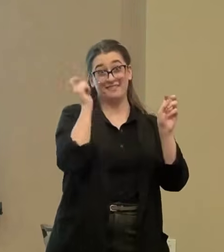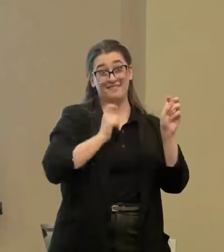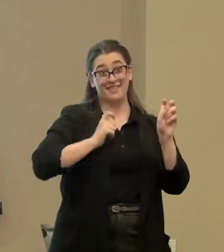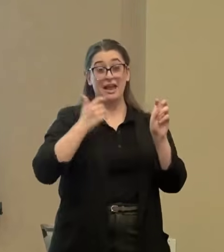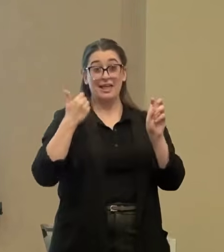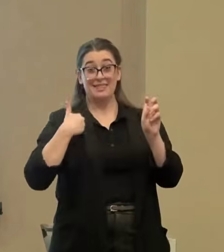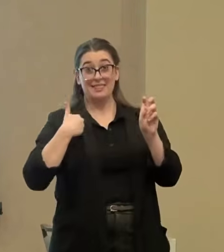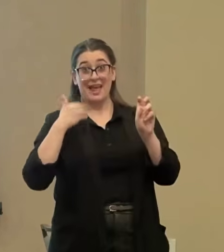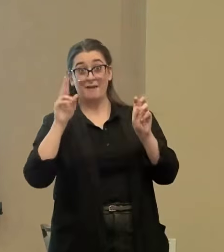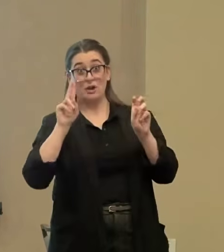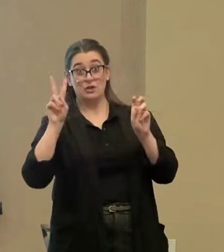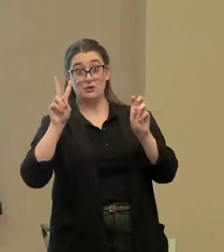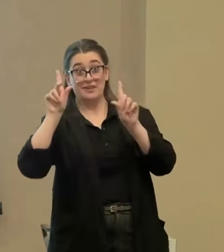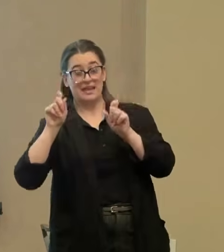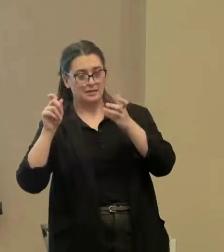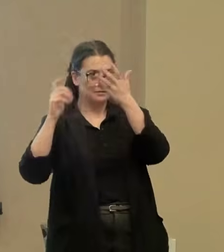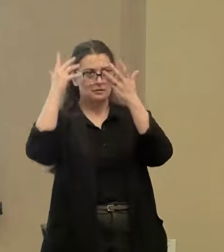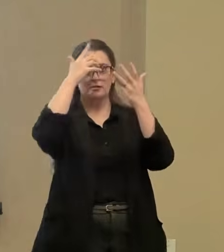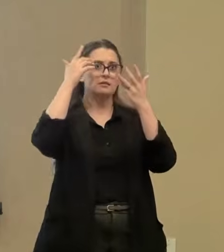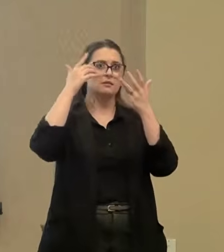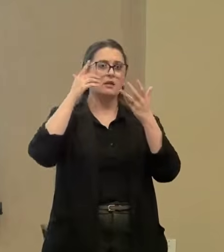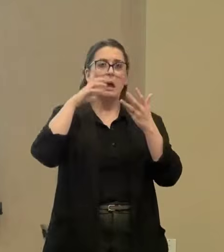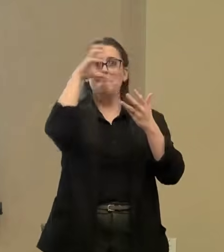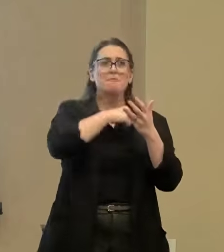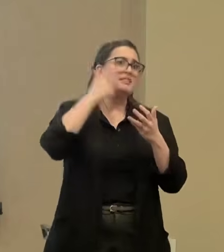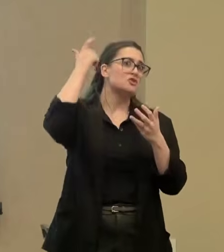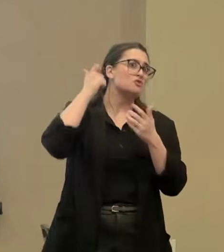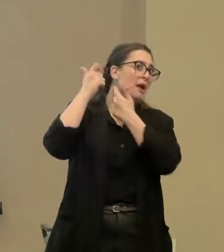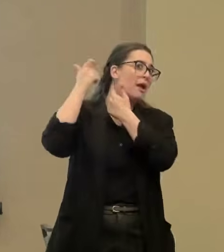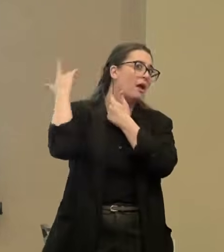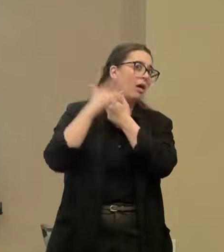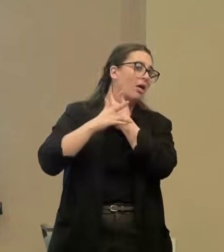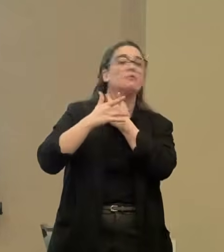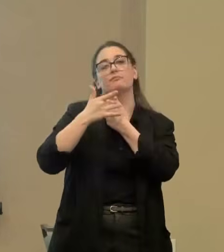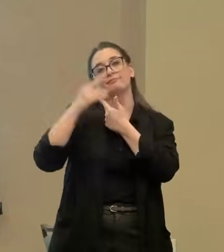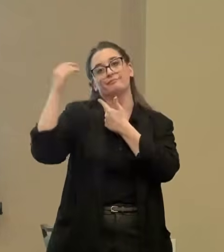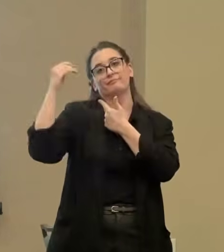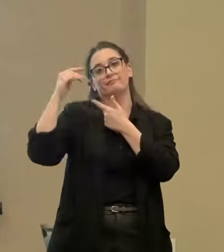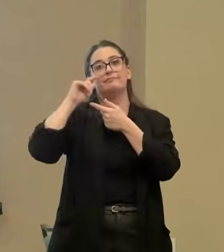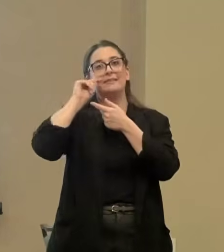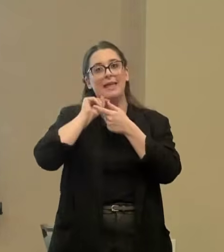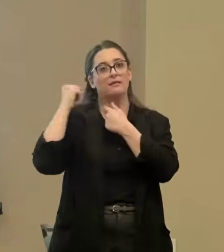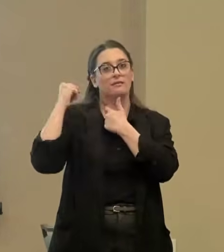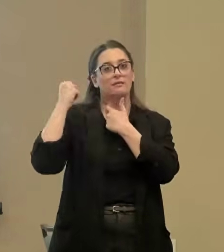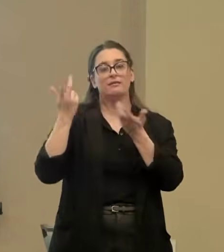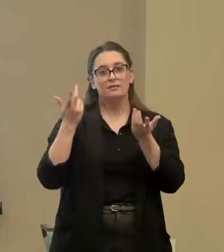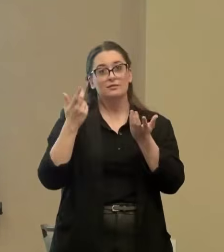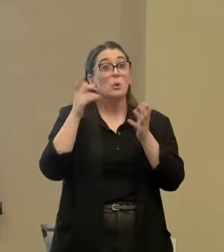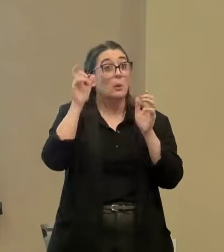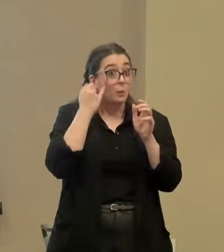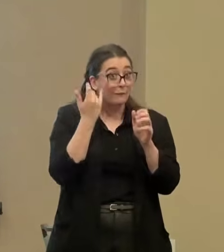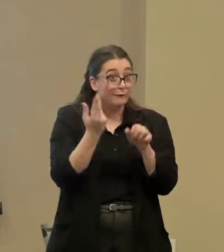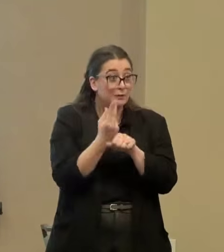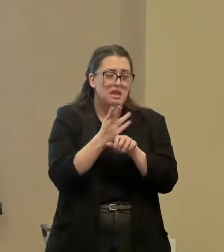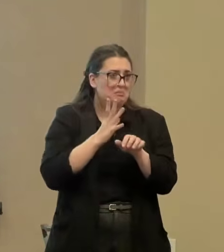have a tan all around the areas that missed the spray. So if you are going to spray, do it close and make sure it's fully covered. But for